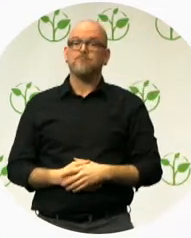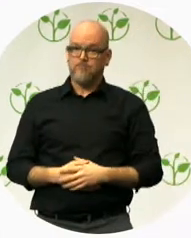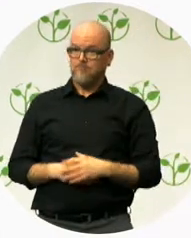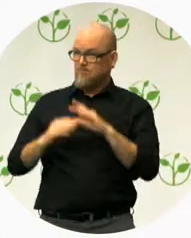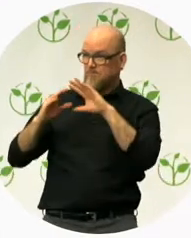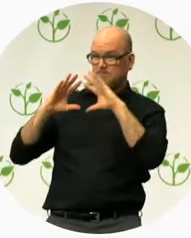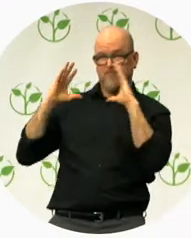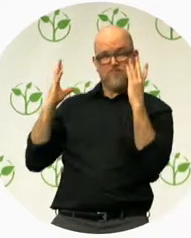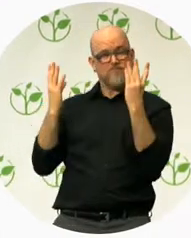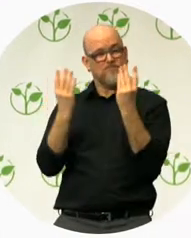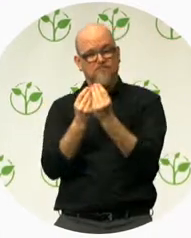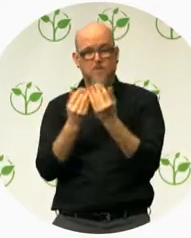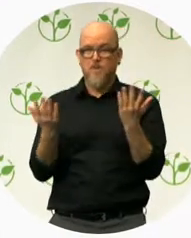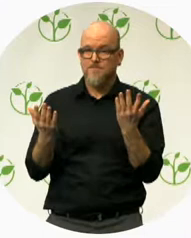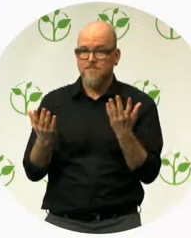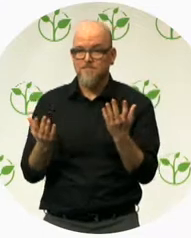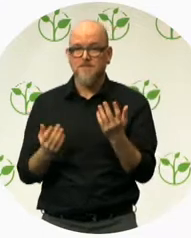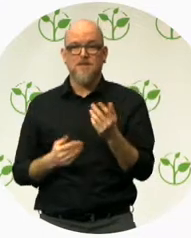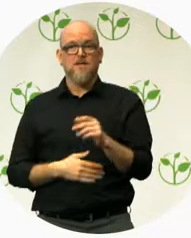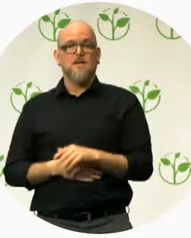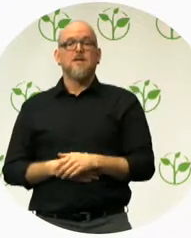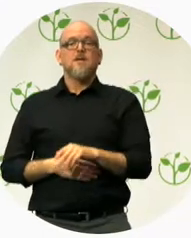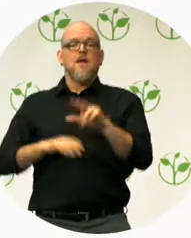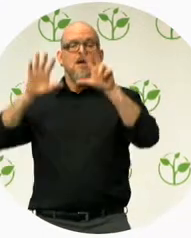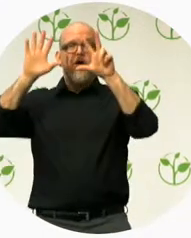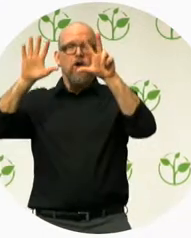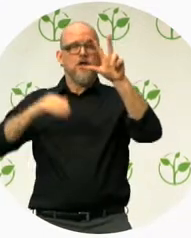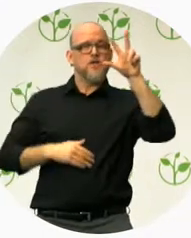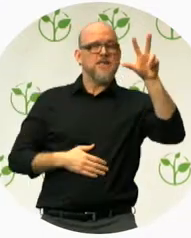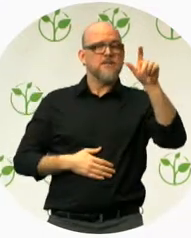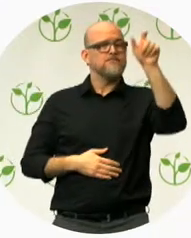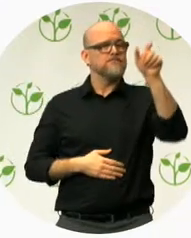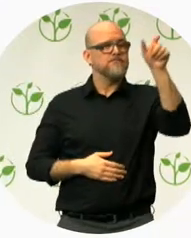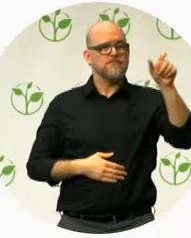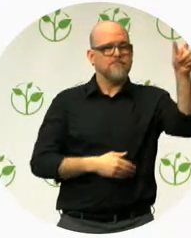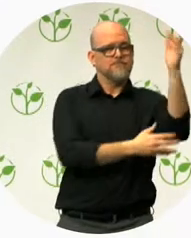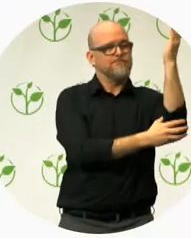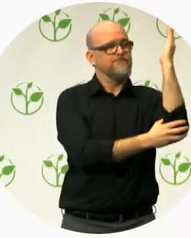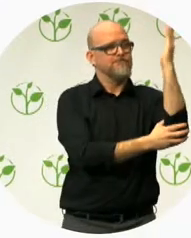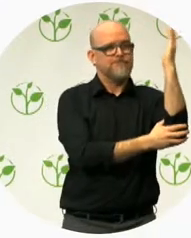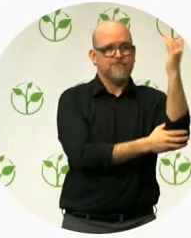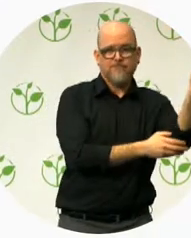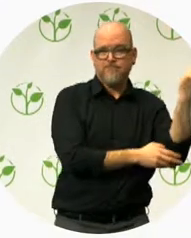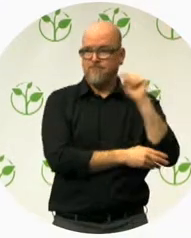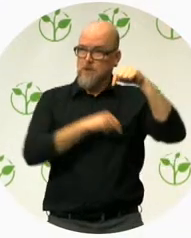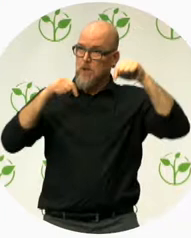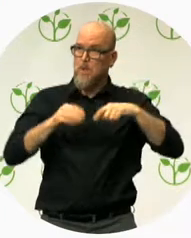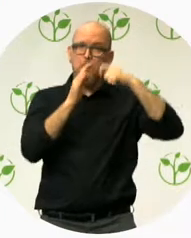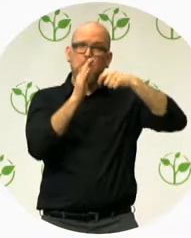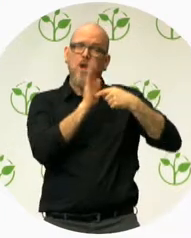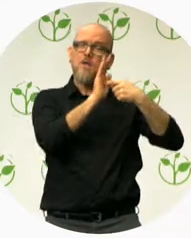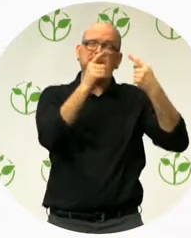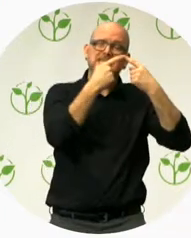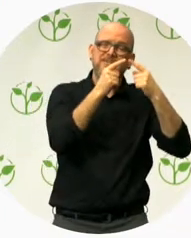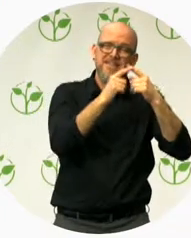innovators have come personally to Vienna to present to you their new and successful